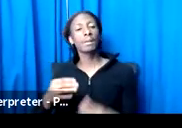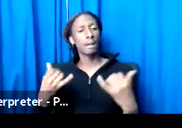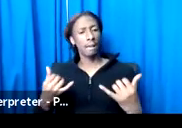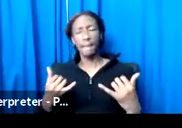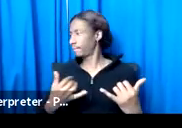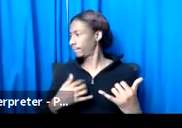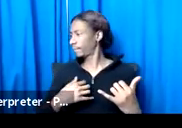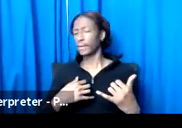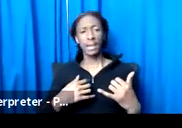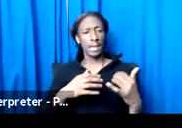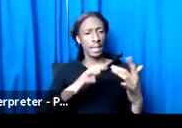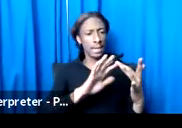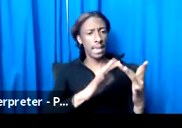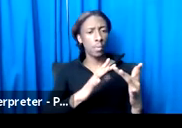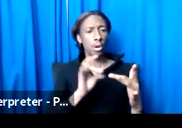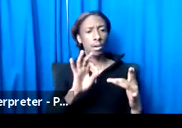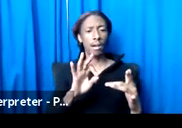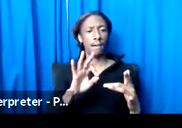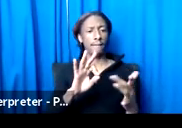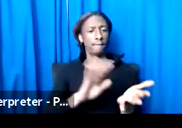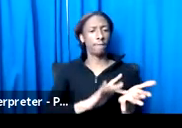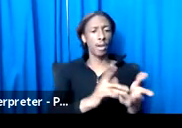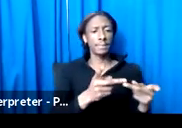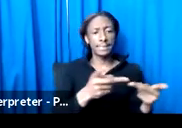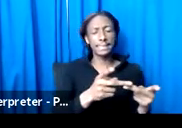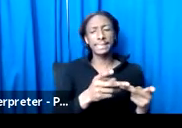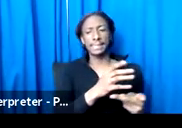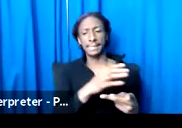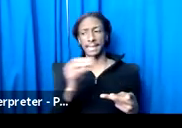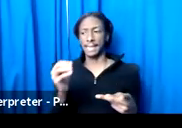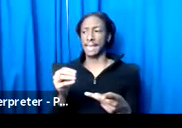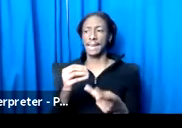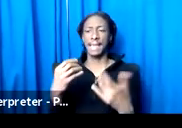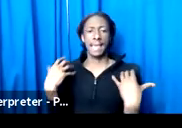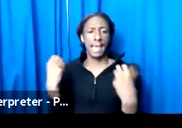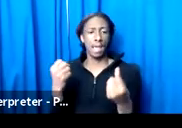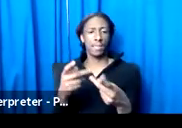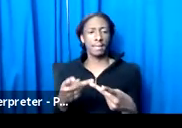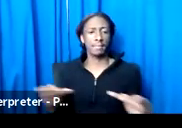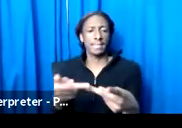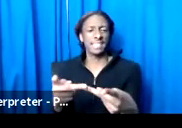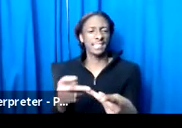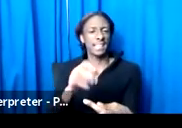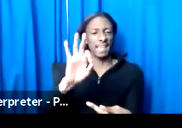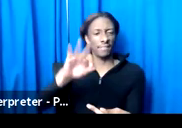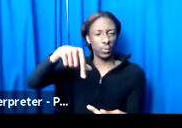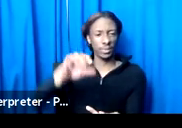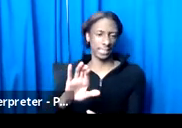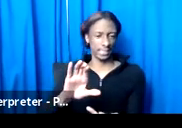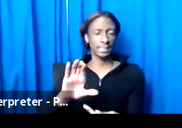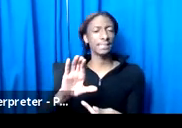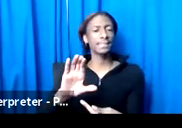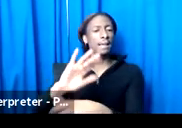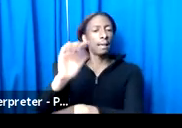of pharmacies and federally qualified health centers called FQHCs located in communities that have been